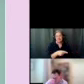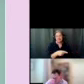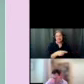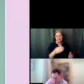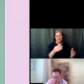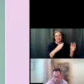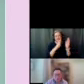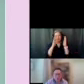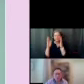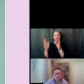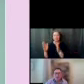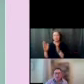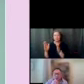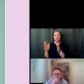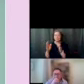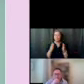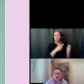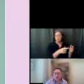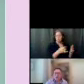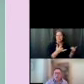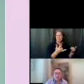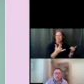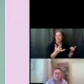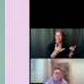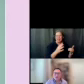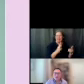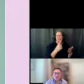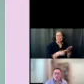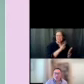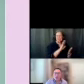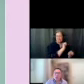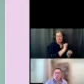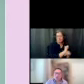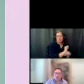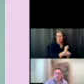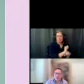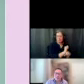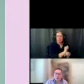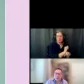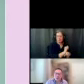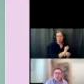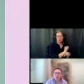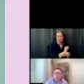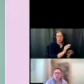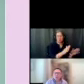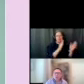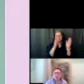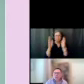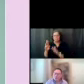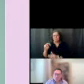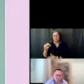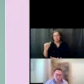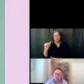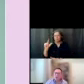are talking about him. We still have the very current Malala Yousafzai,